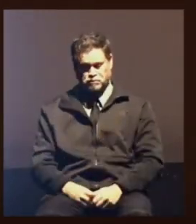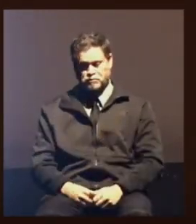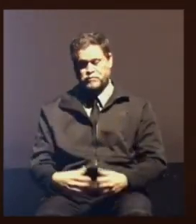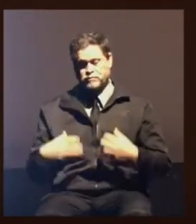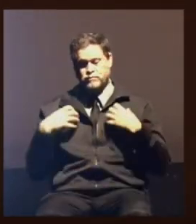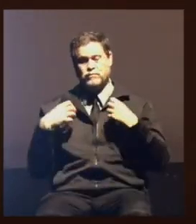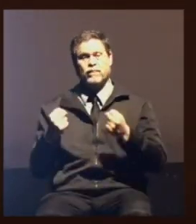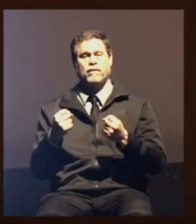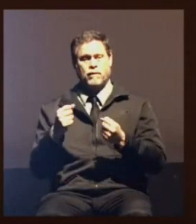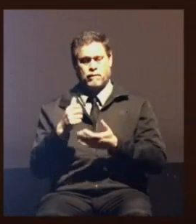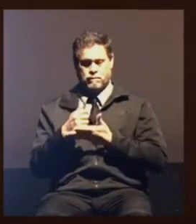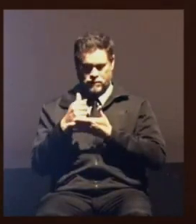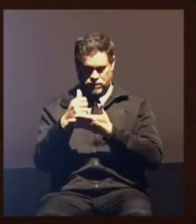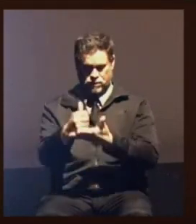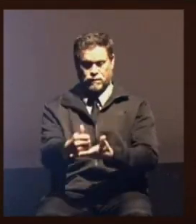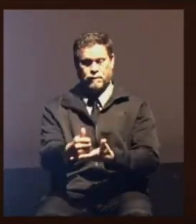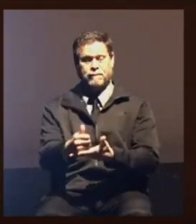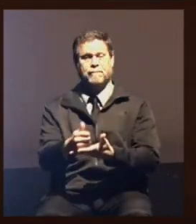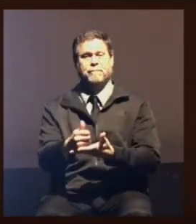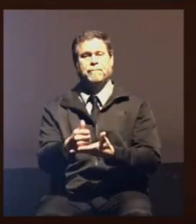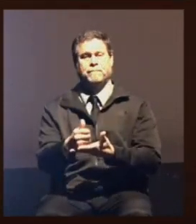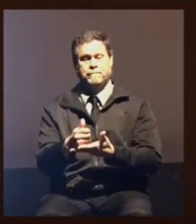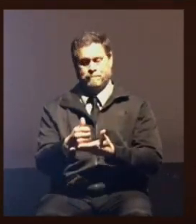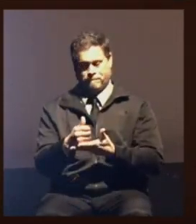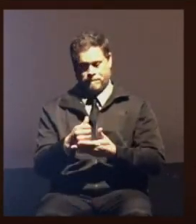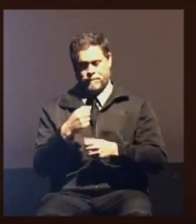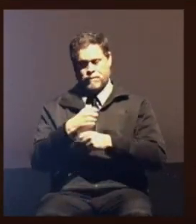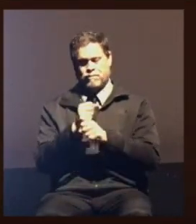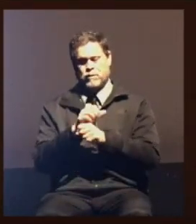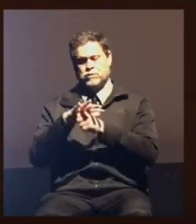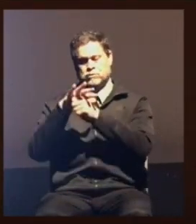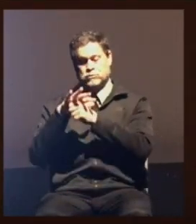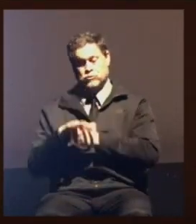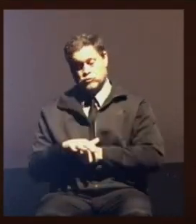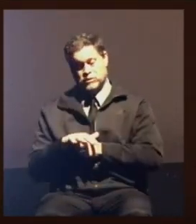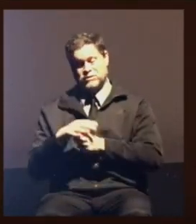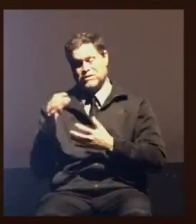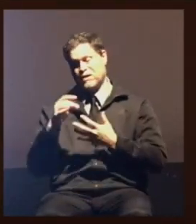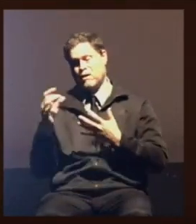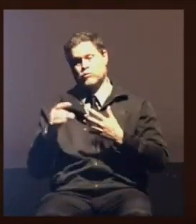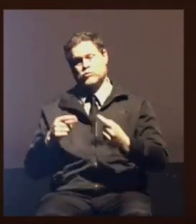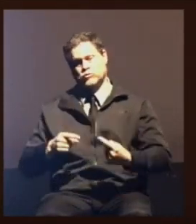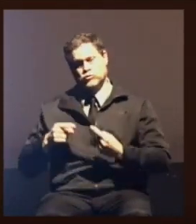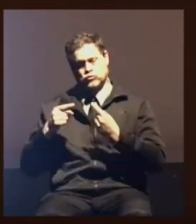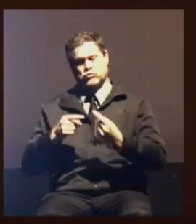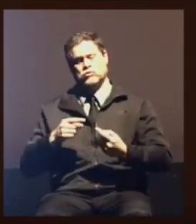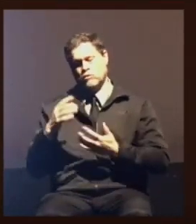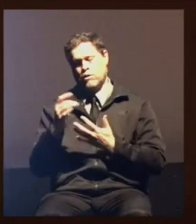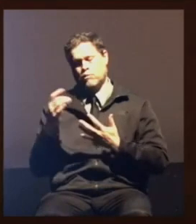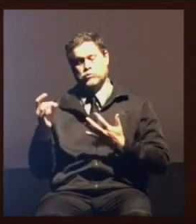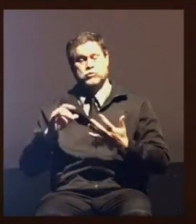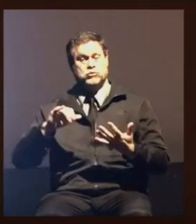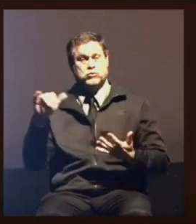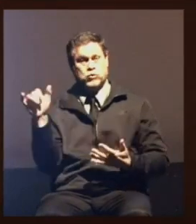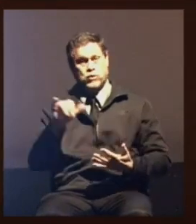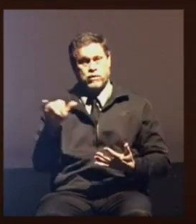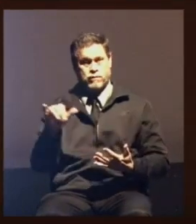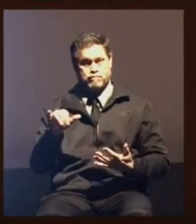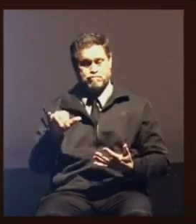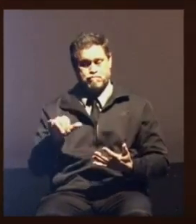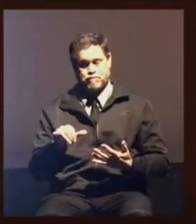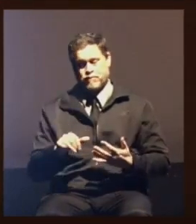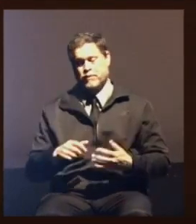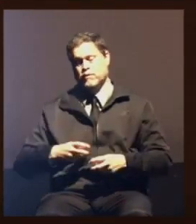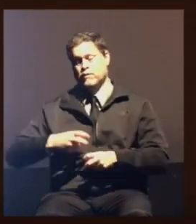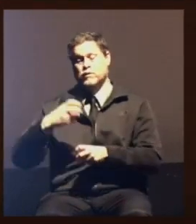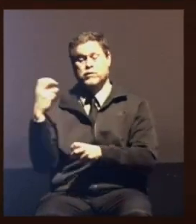Help and be helped. That makes the stress optional and the struggle optional as well.